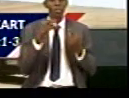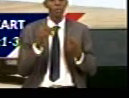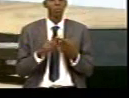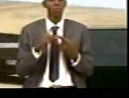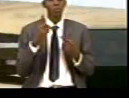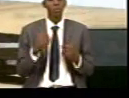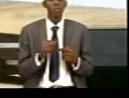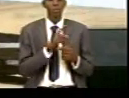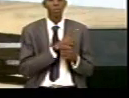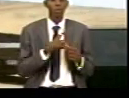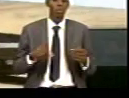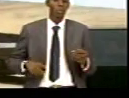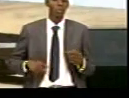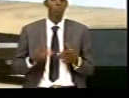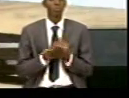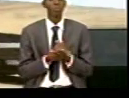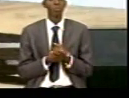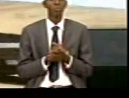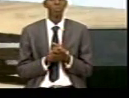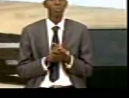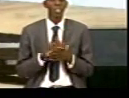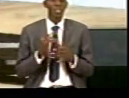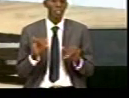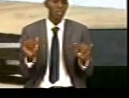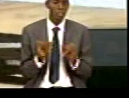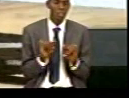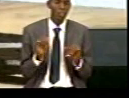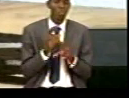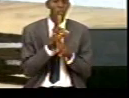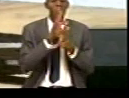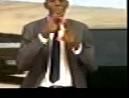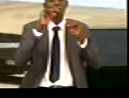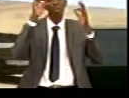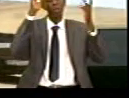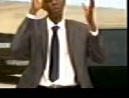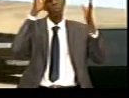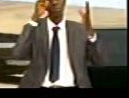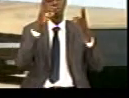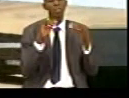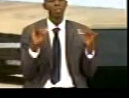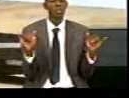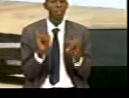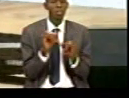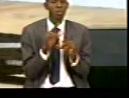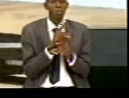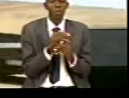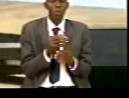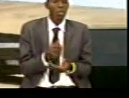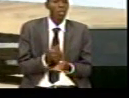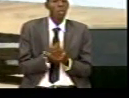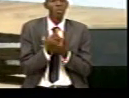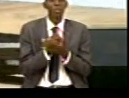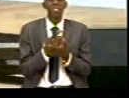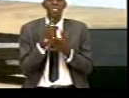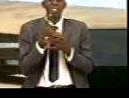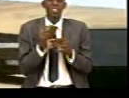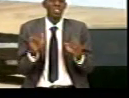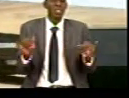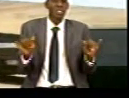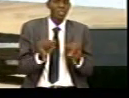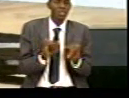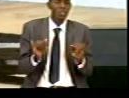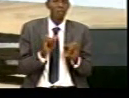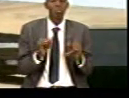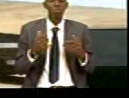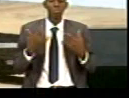service. The same hopelessness, the same helplessness, the same